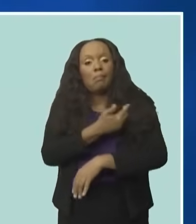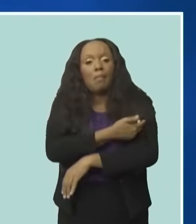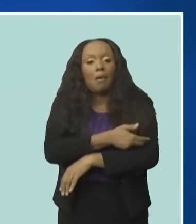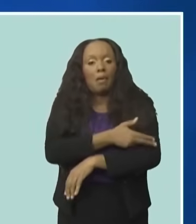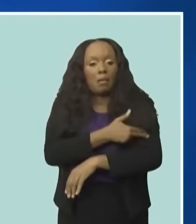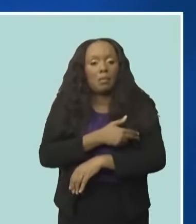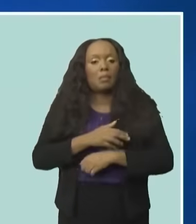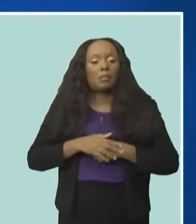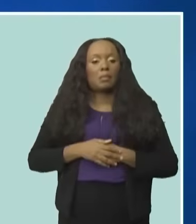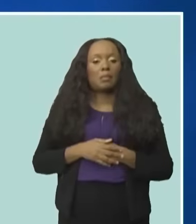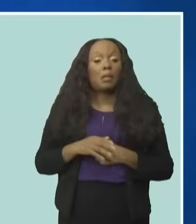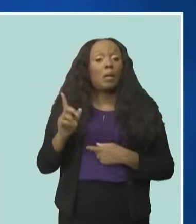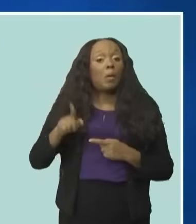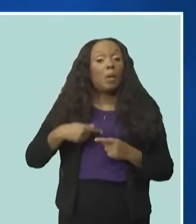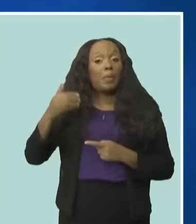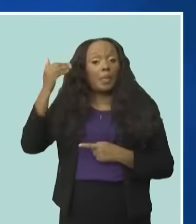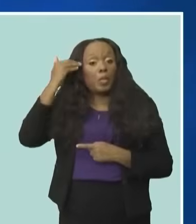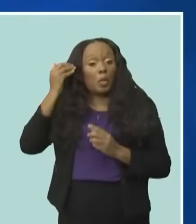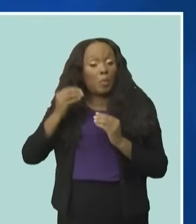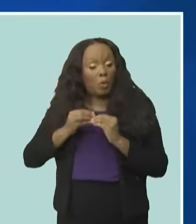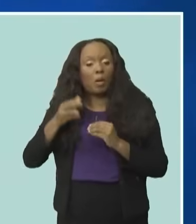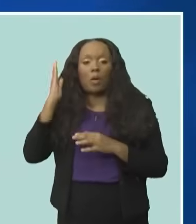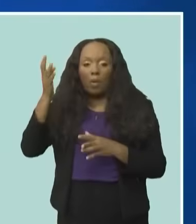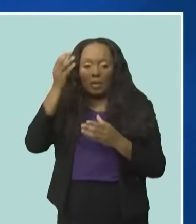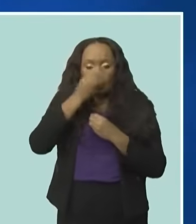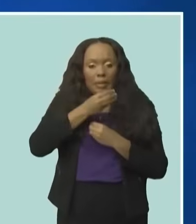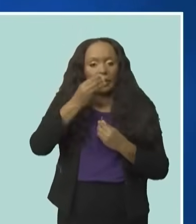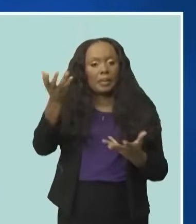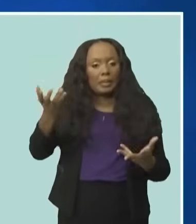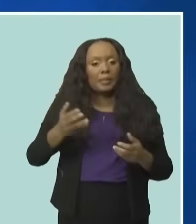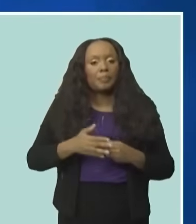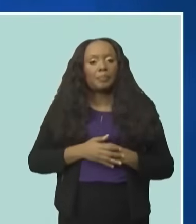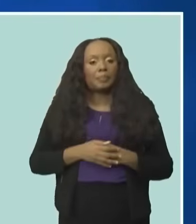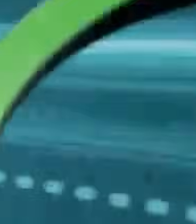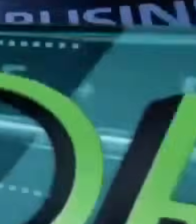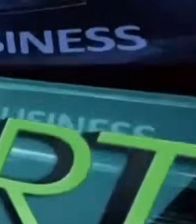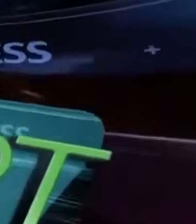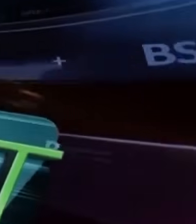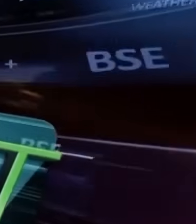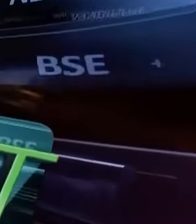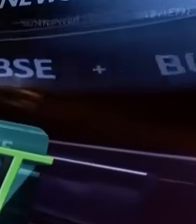Hospital by ambulance. We will have more details as they come to hand.